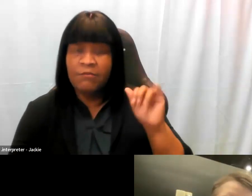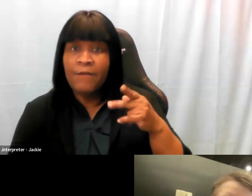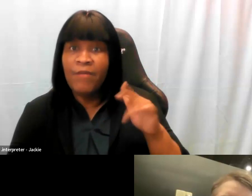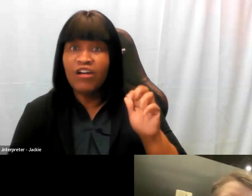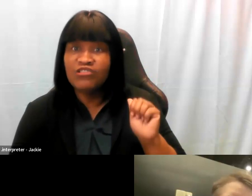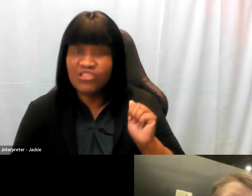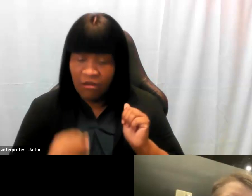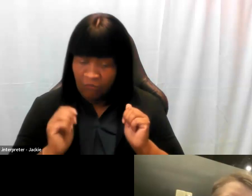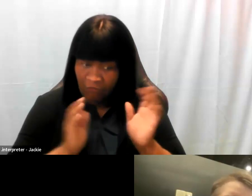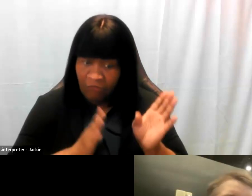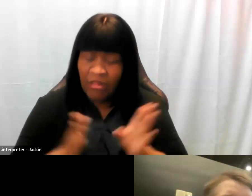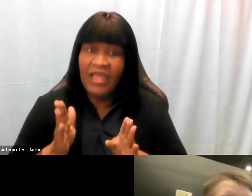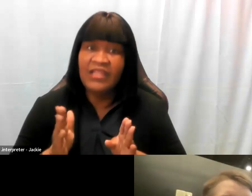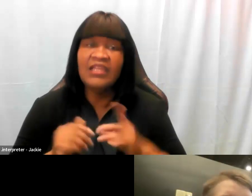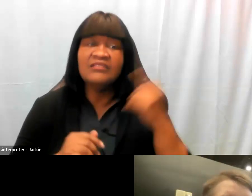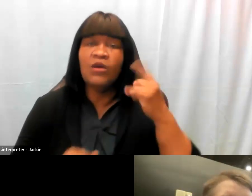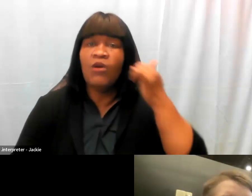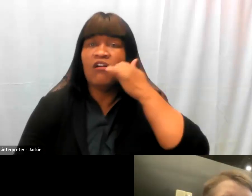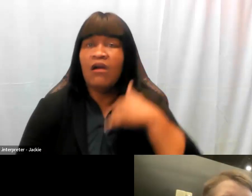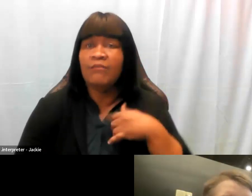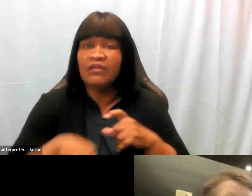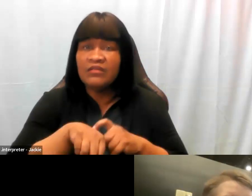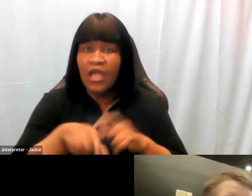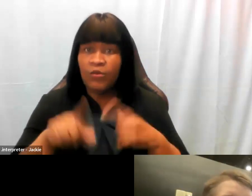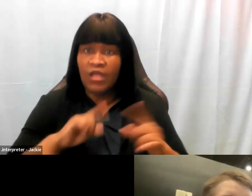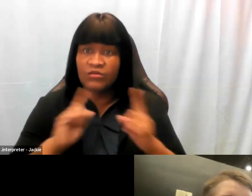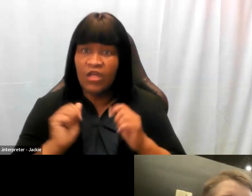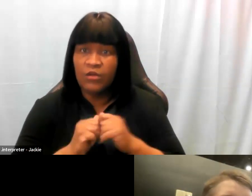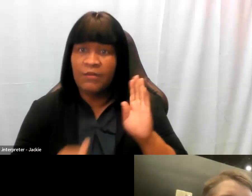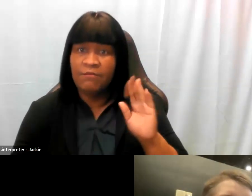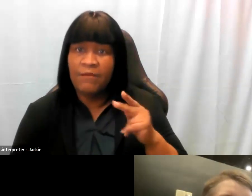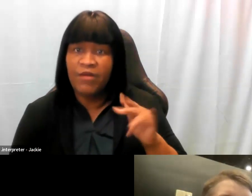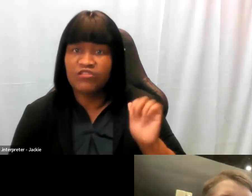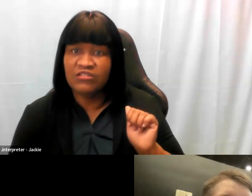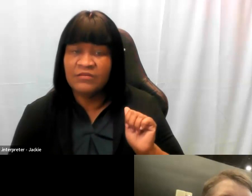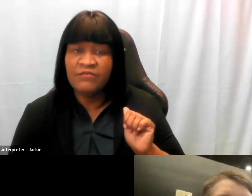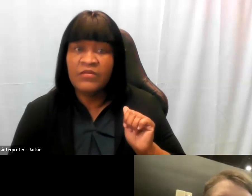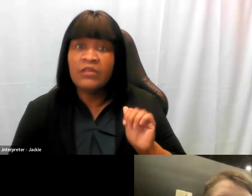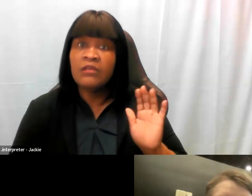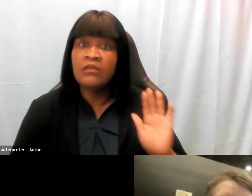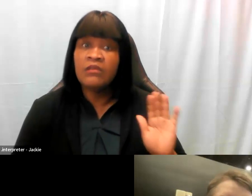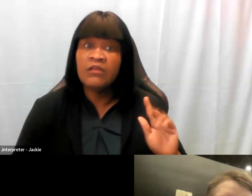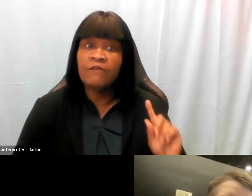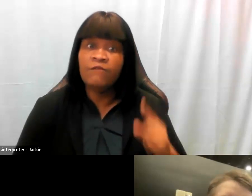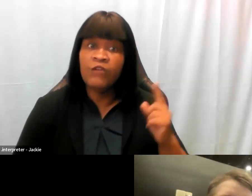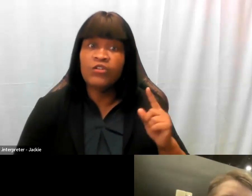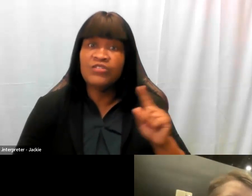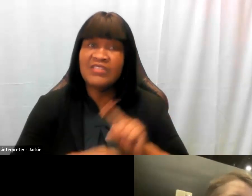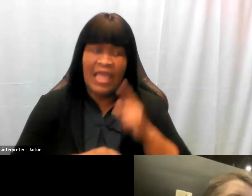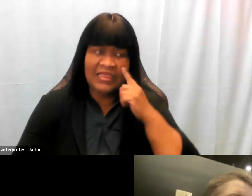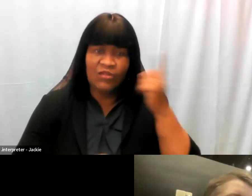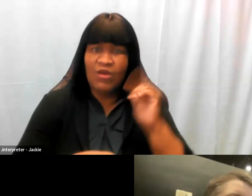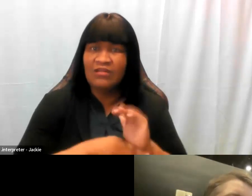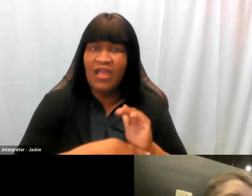next lived experience group, and I got a call, and it was his first day. Like, he'd been there one night. It was the